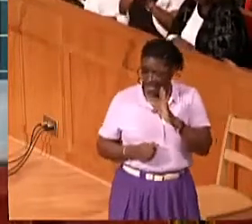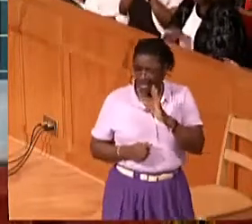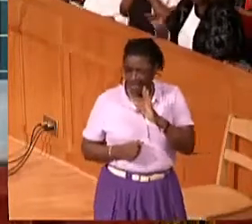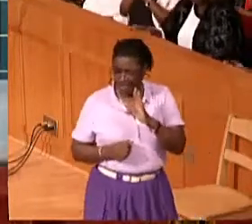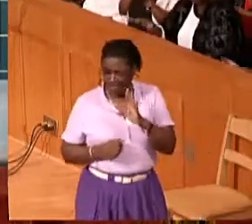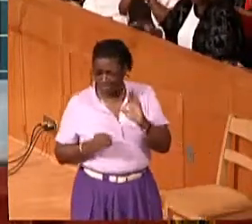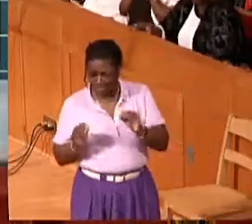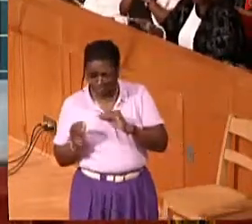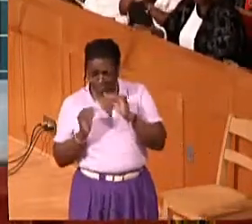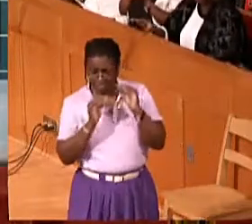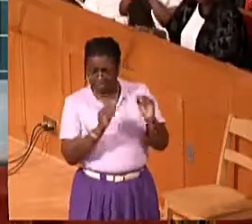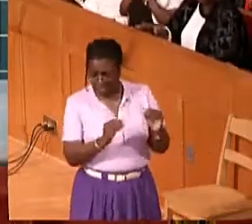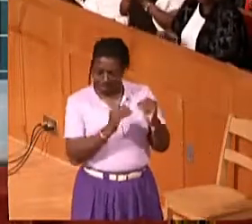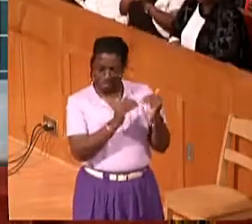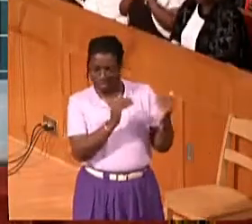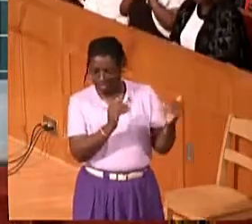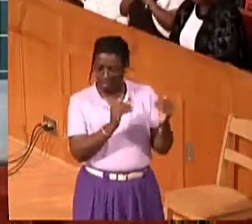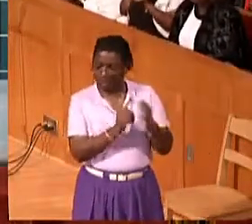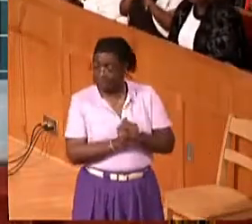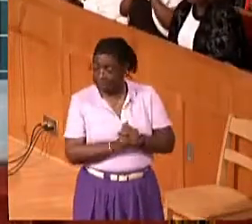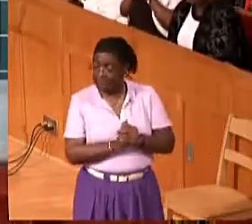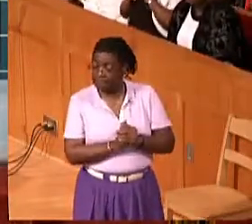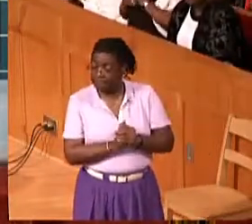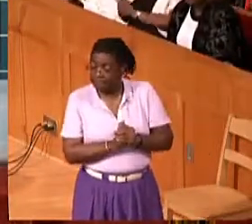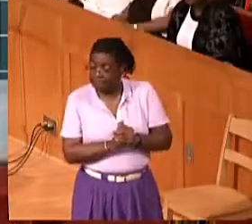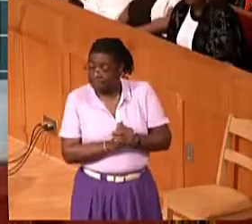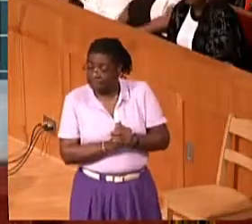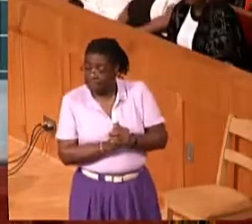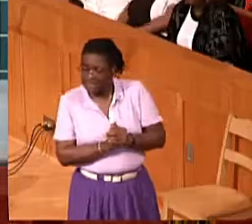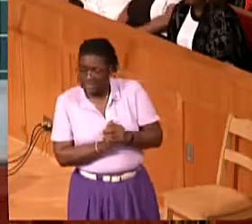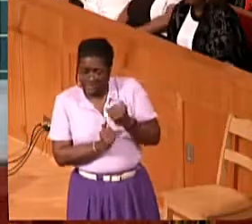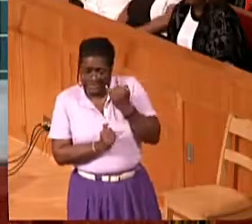Are you going to help me? If you're ready to quit just